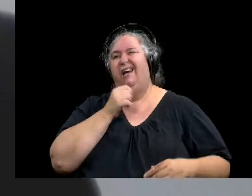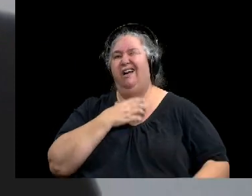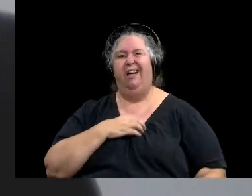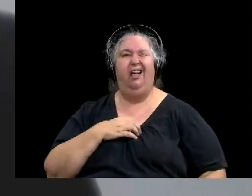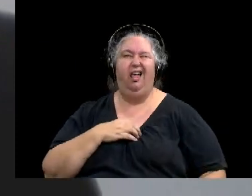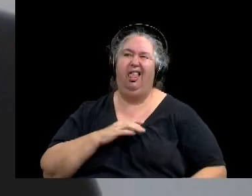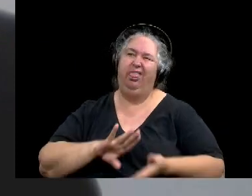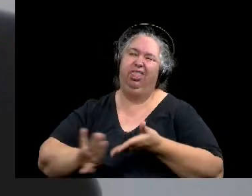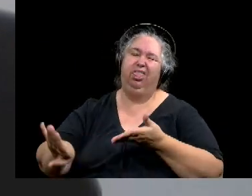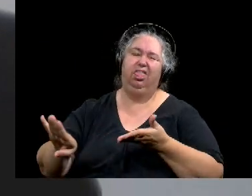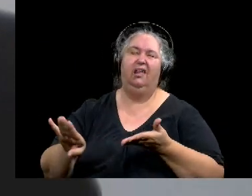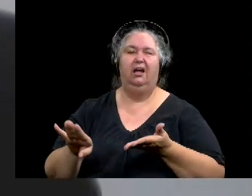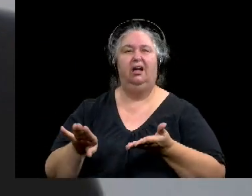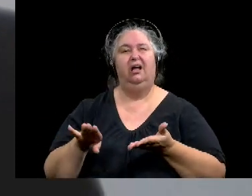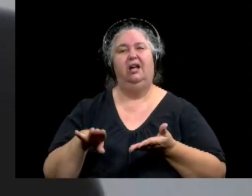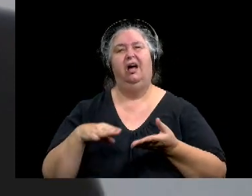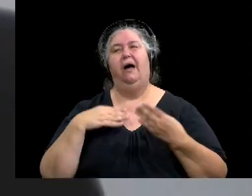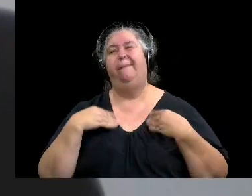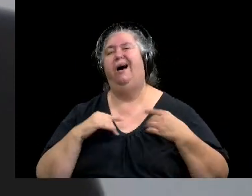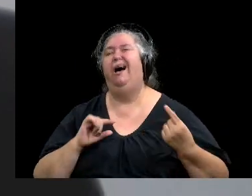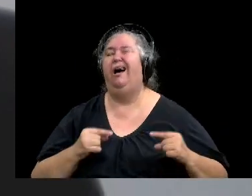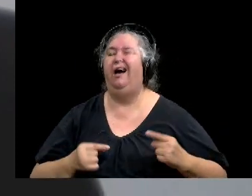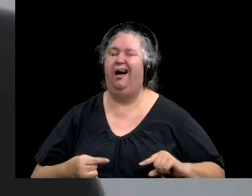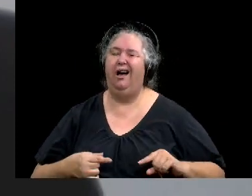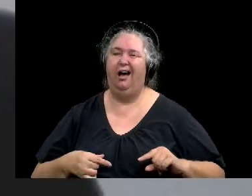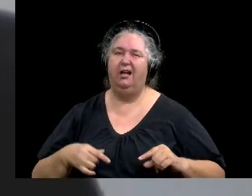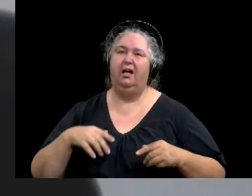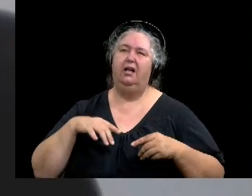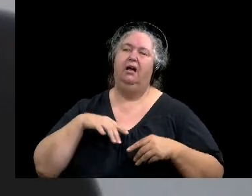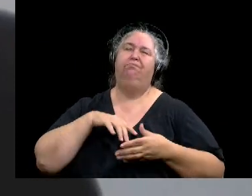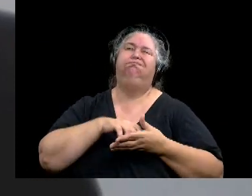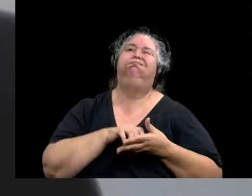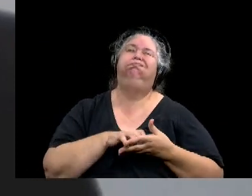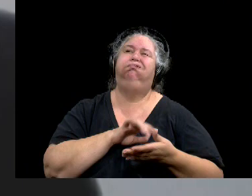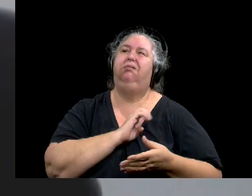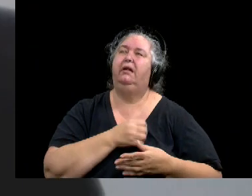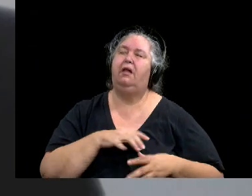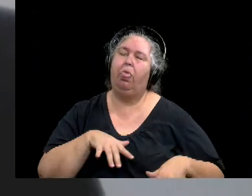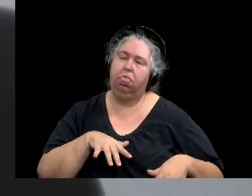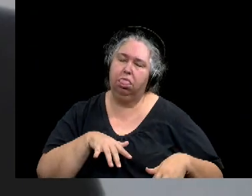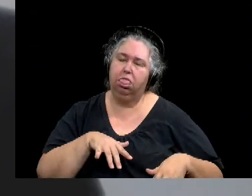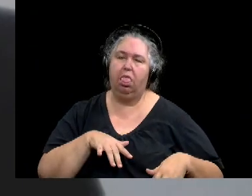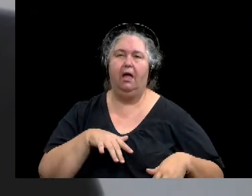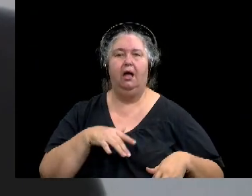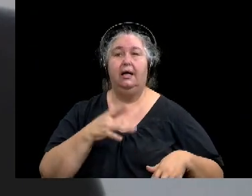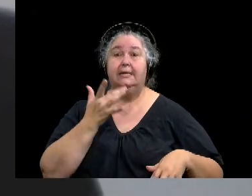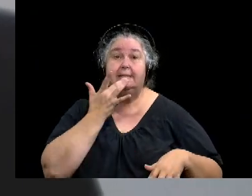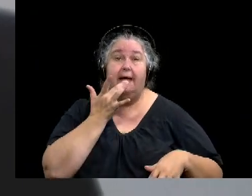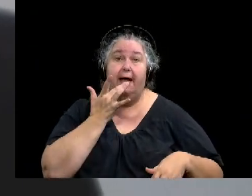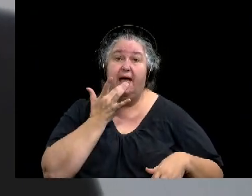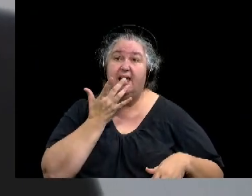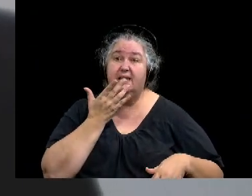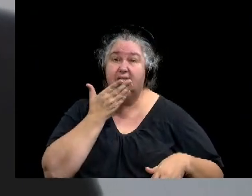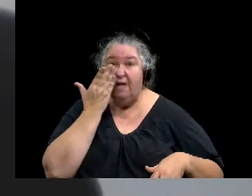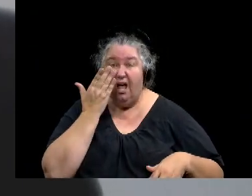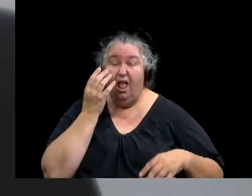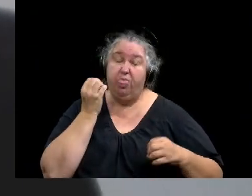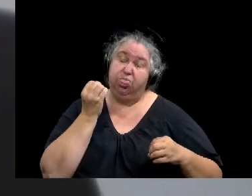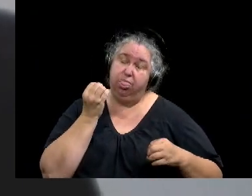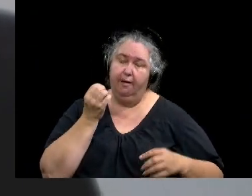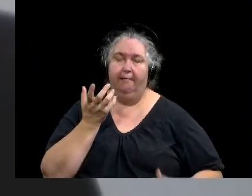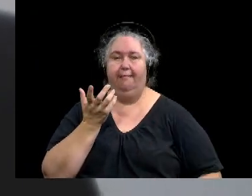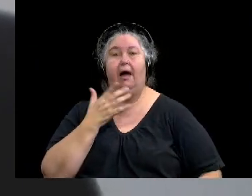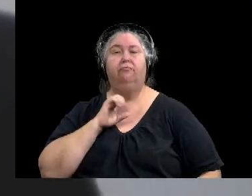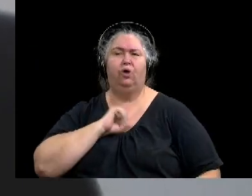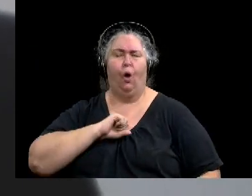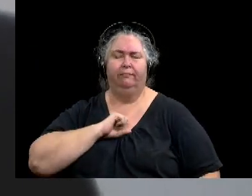of energy, body aches, loss of taste and smell, and the cough. And there's a few more, but